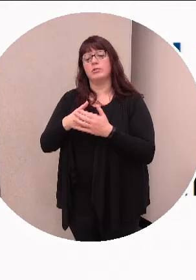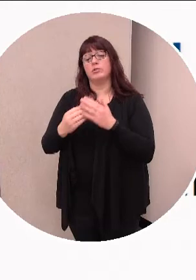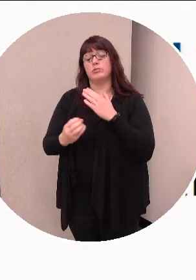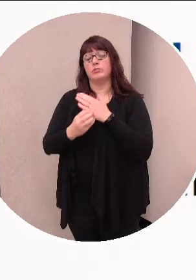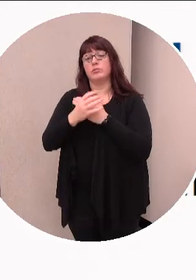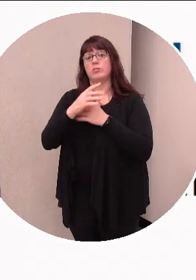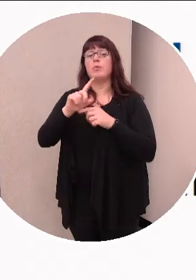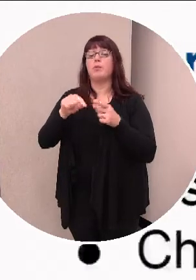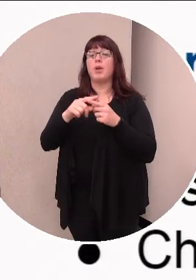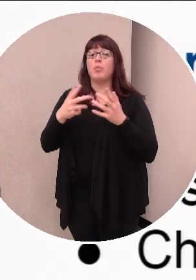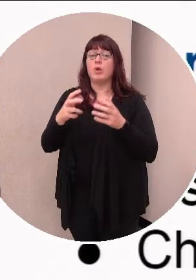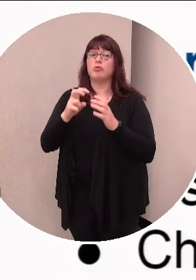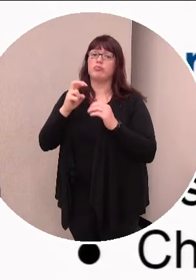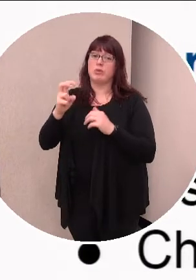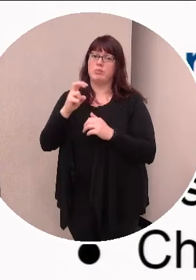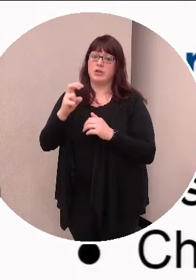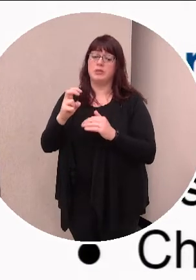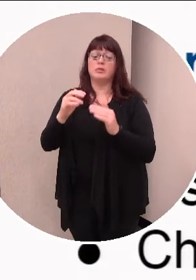slide.